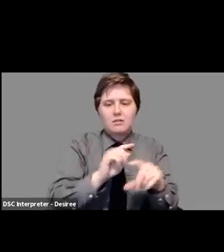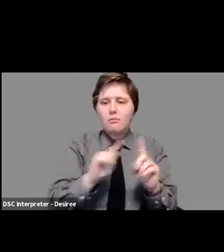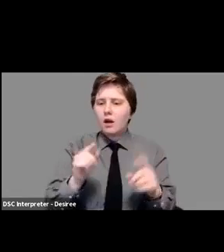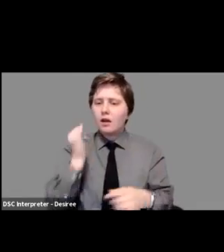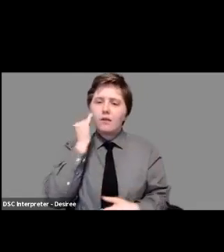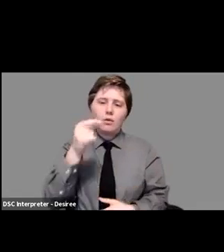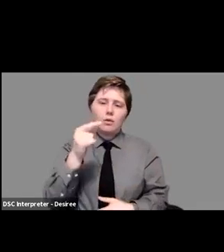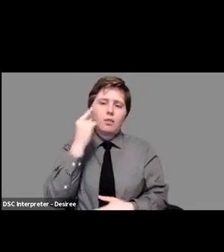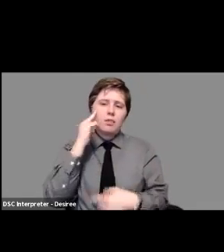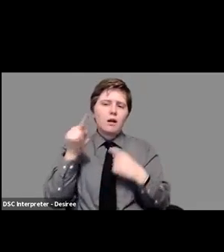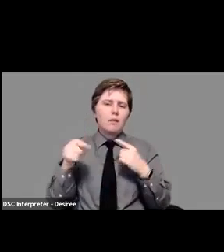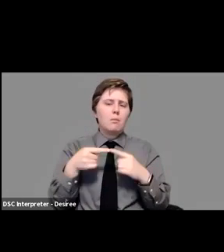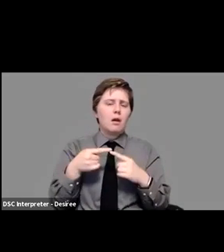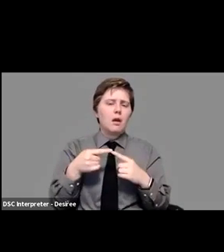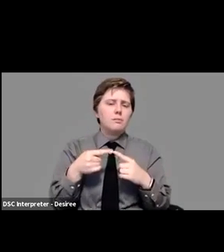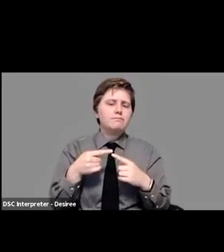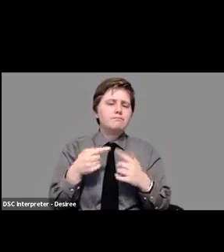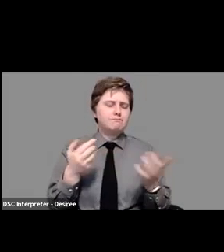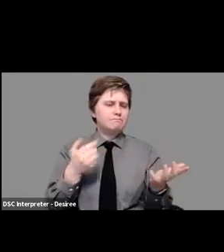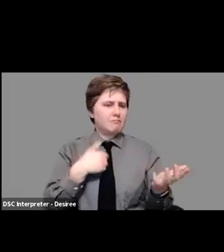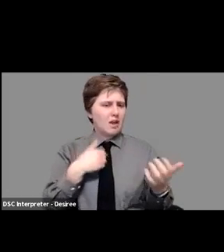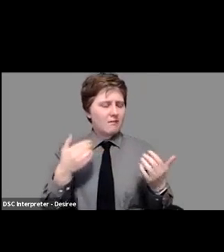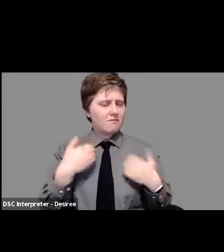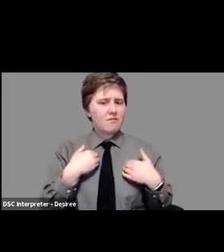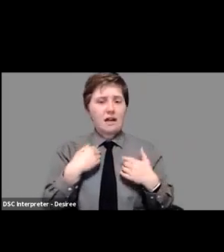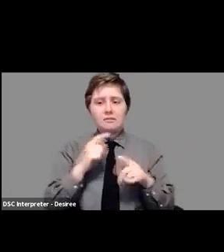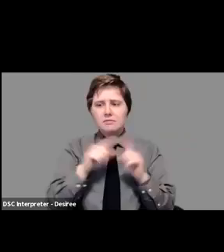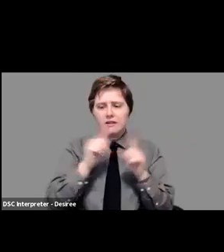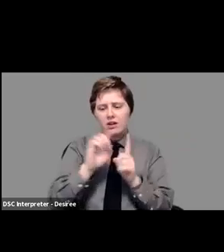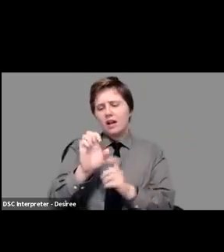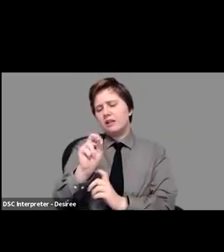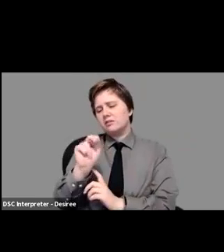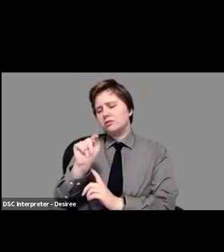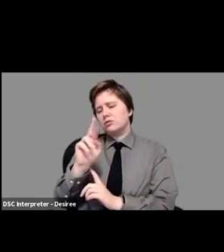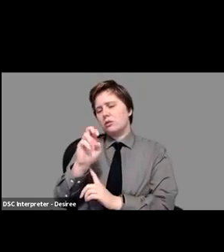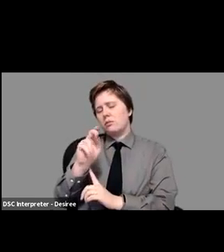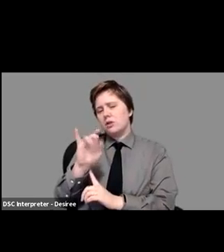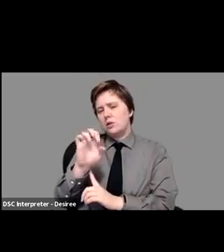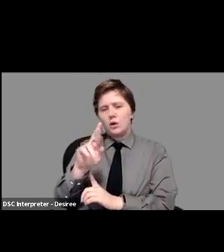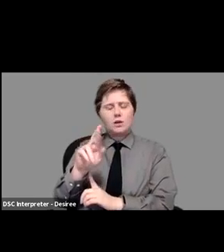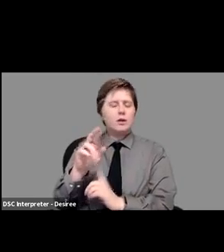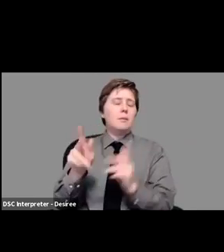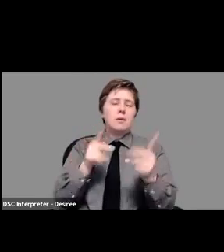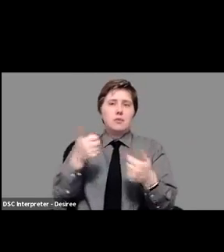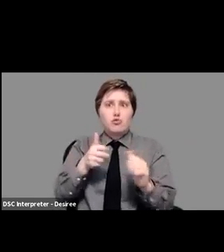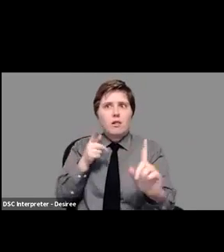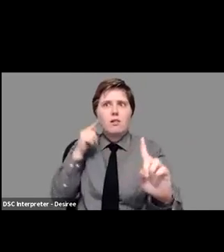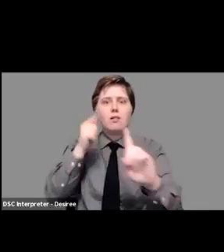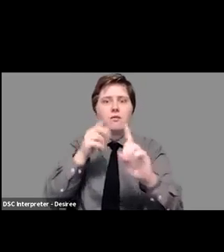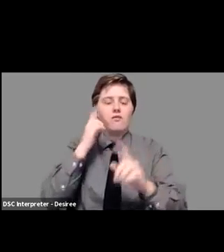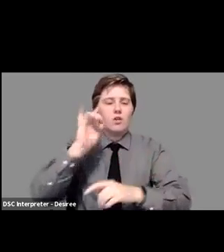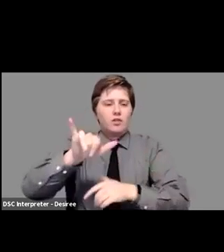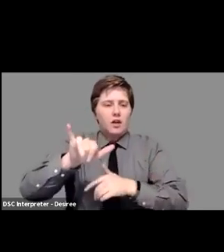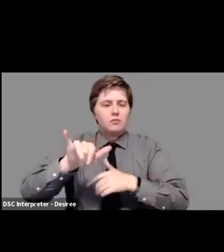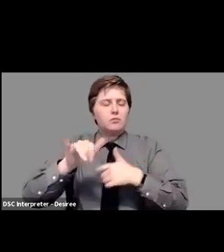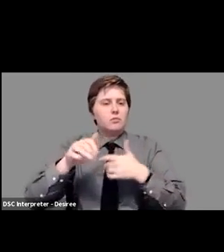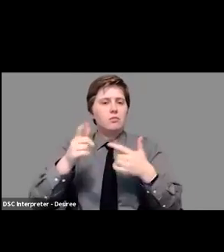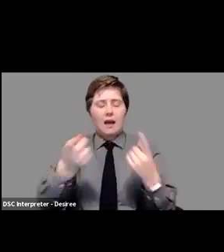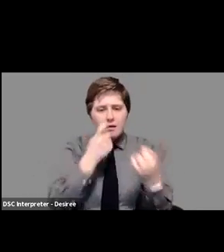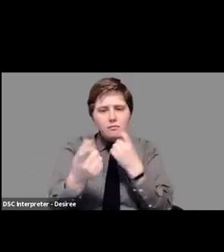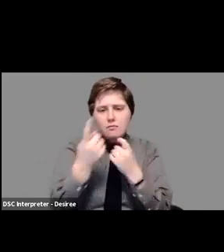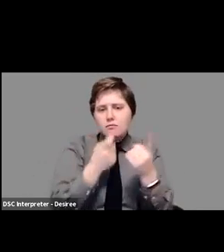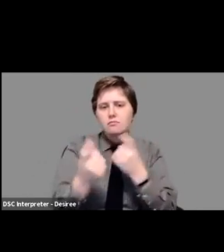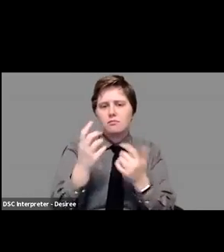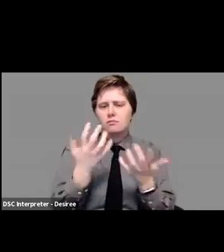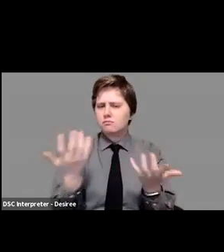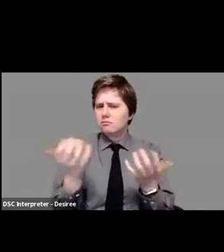about, I've had entrepreneurs or aspiring entrepreneurs come up and look for or ask me questions on,